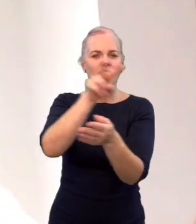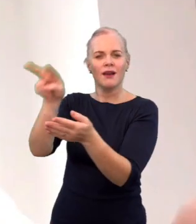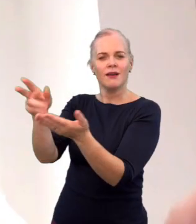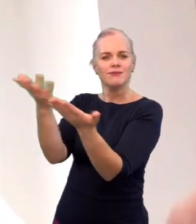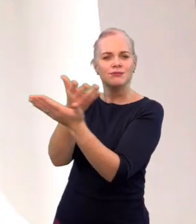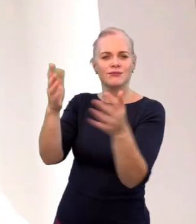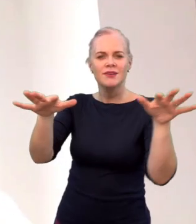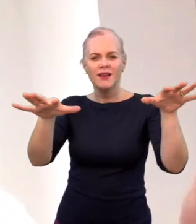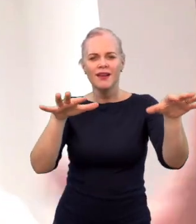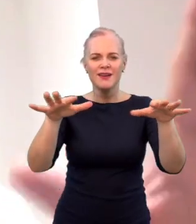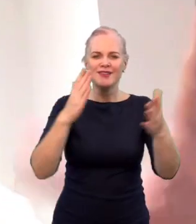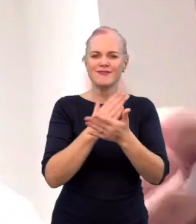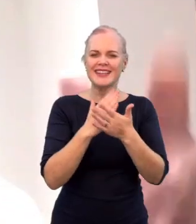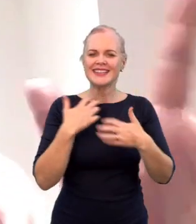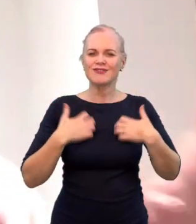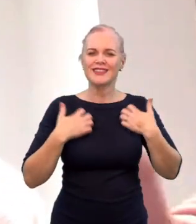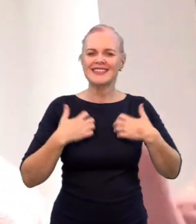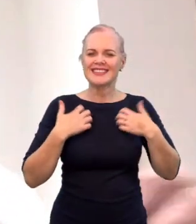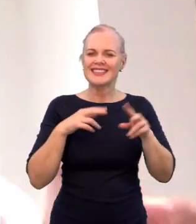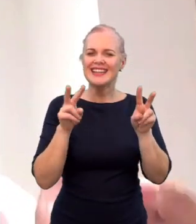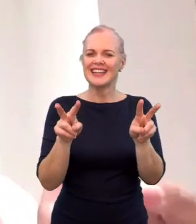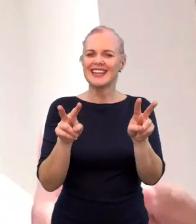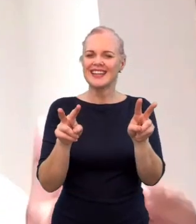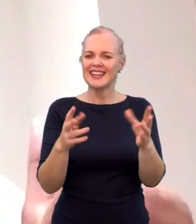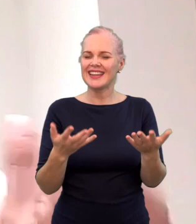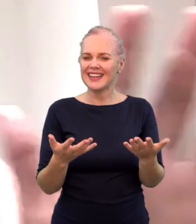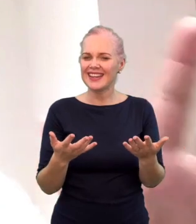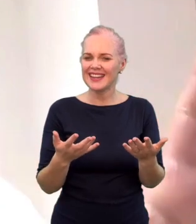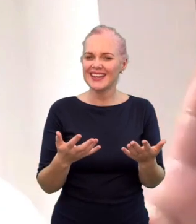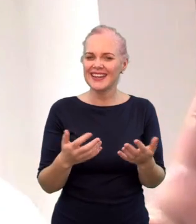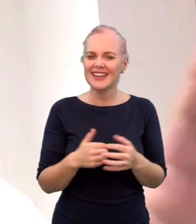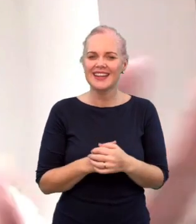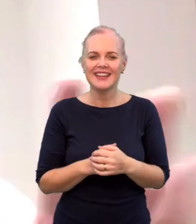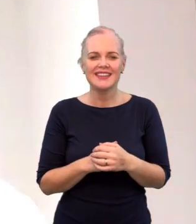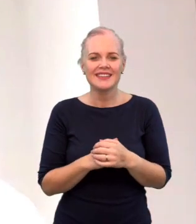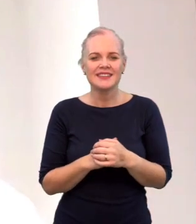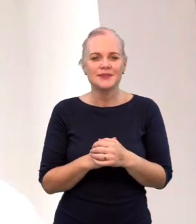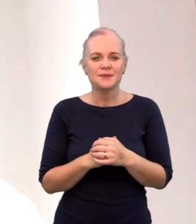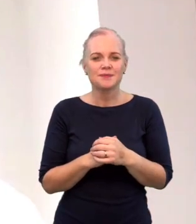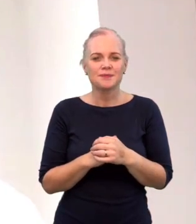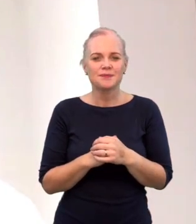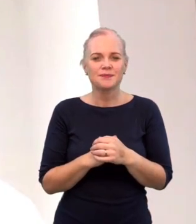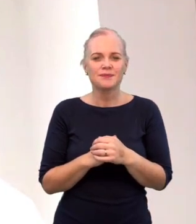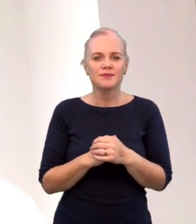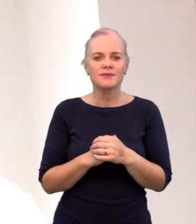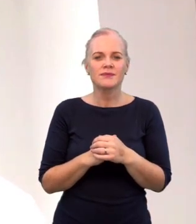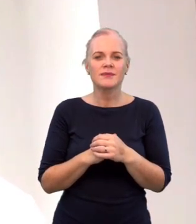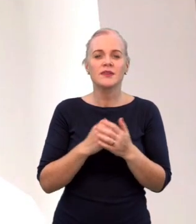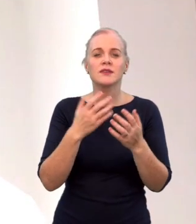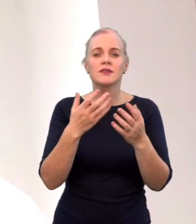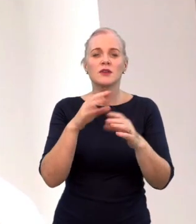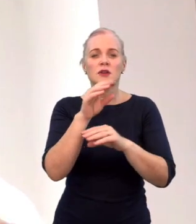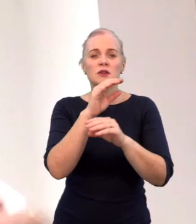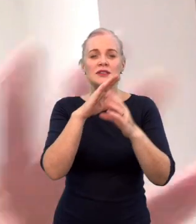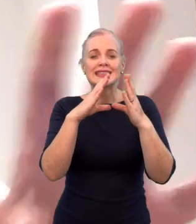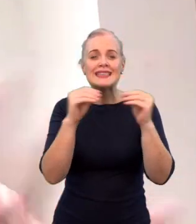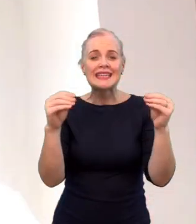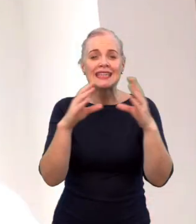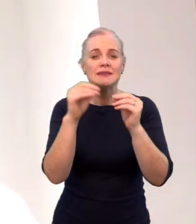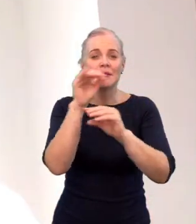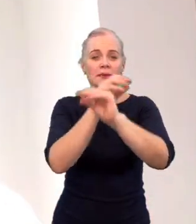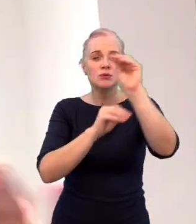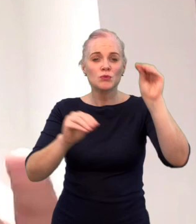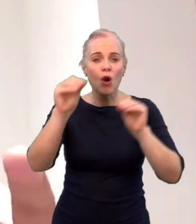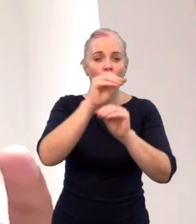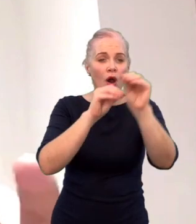dad and Amber, Tara and David, and that's just really dynamic and it seems more sort of interesting. So I'm sure scenes might be swapped